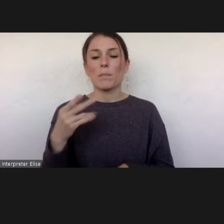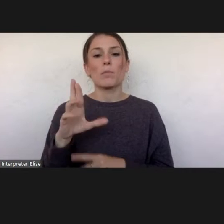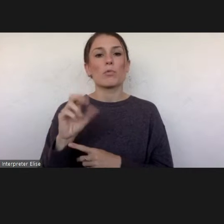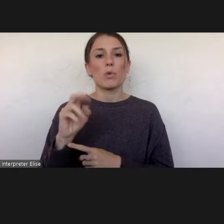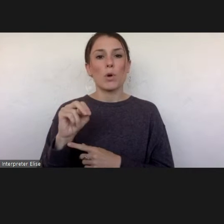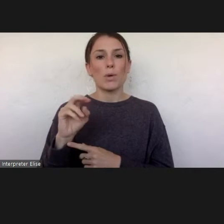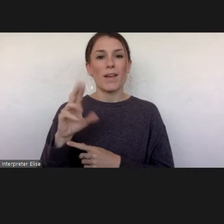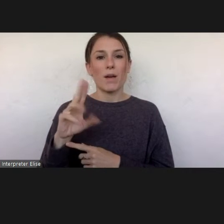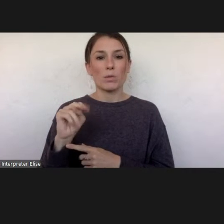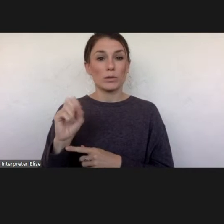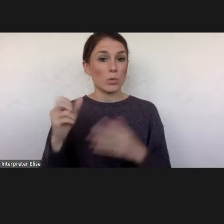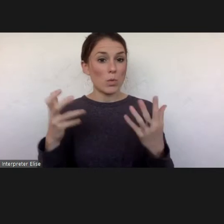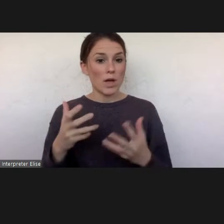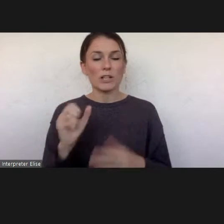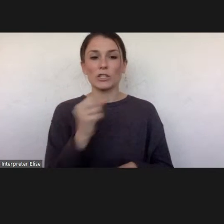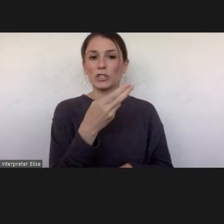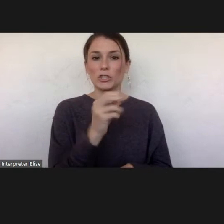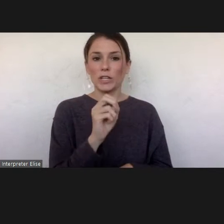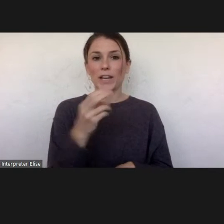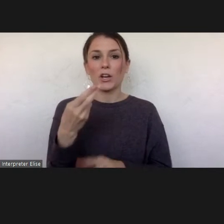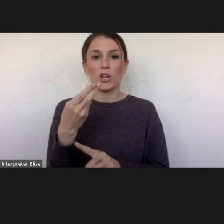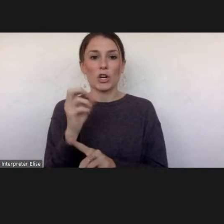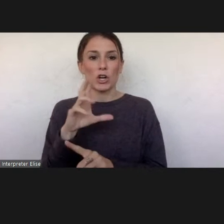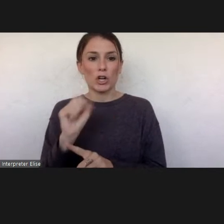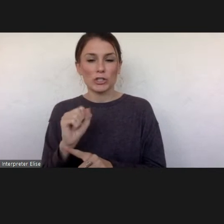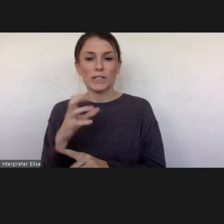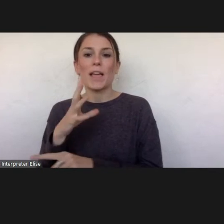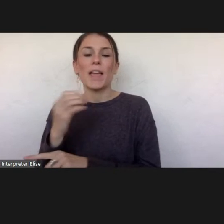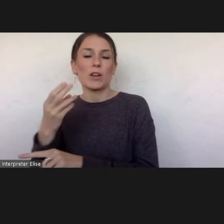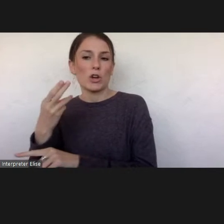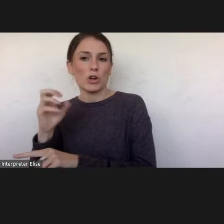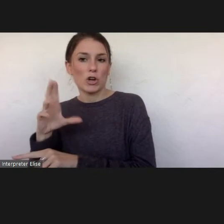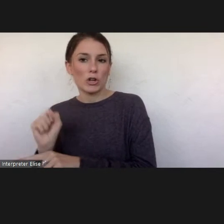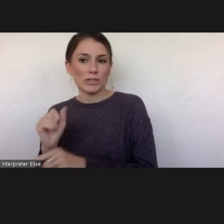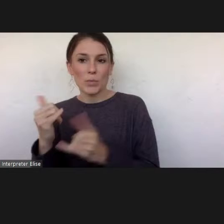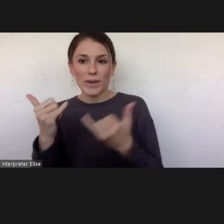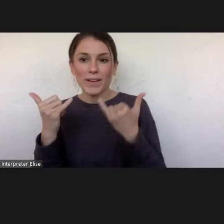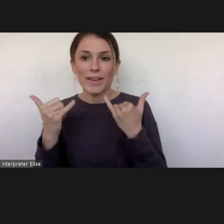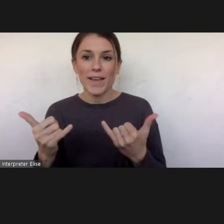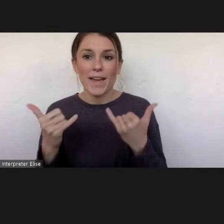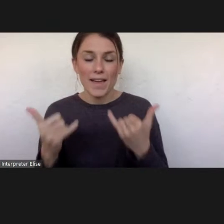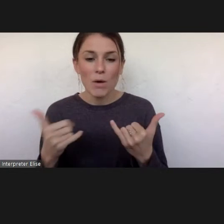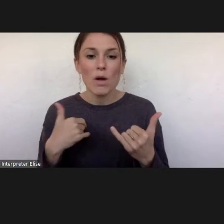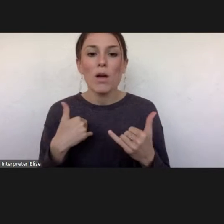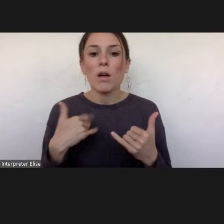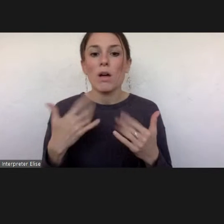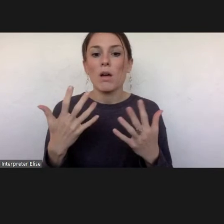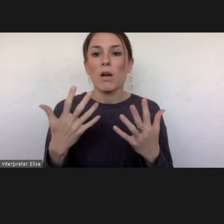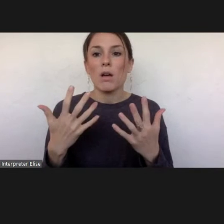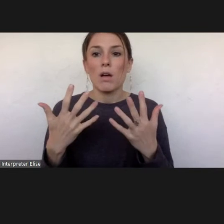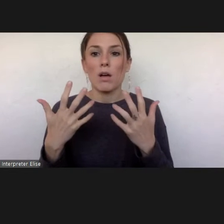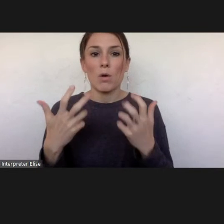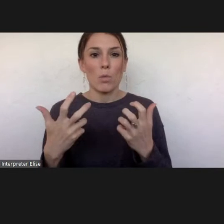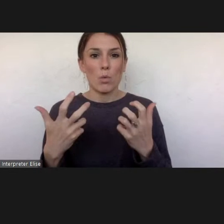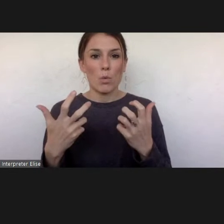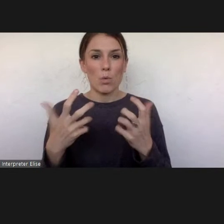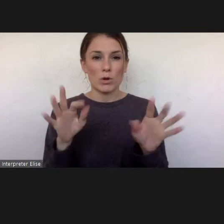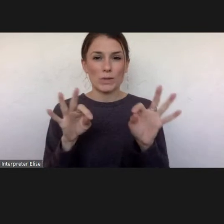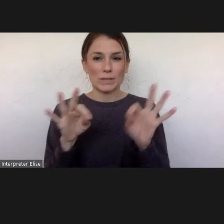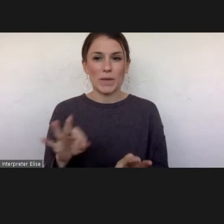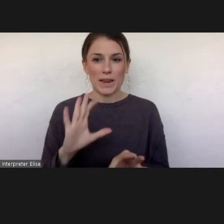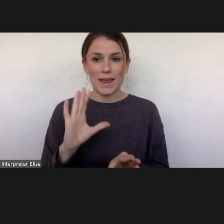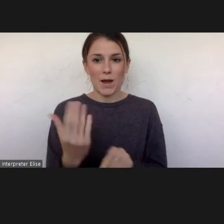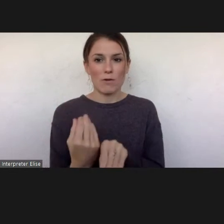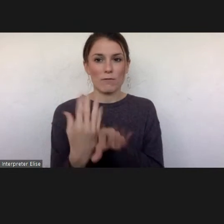hers. And now for an access check and to orient you with our virtual room. Several Eyebeam